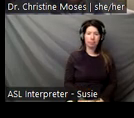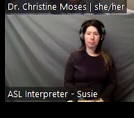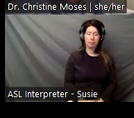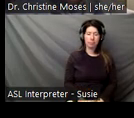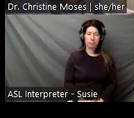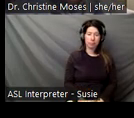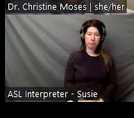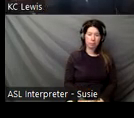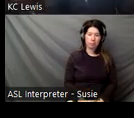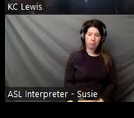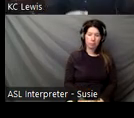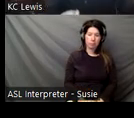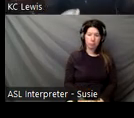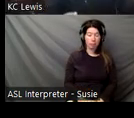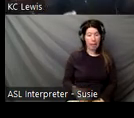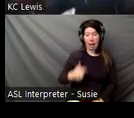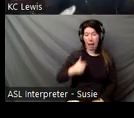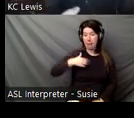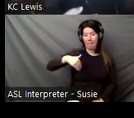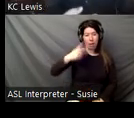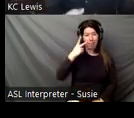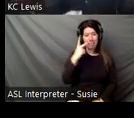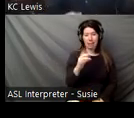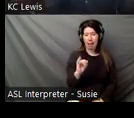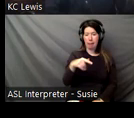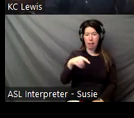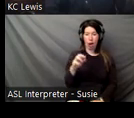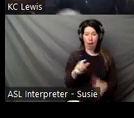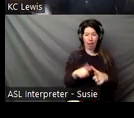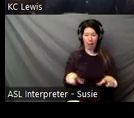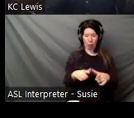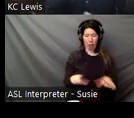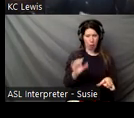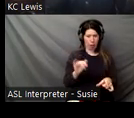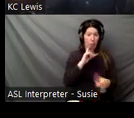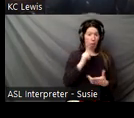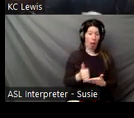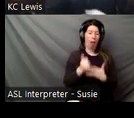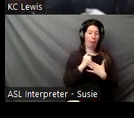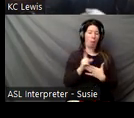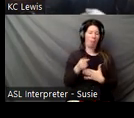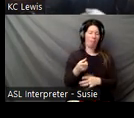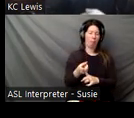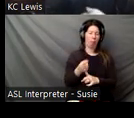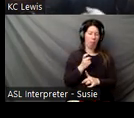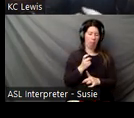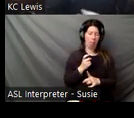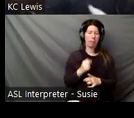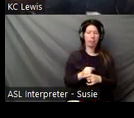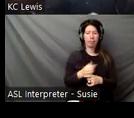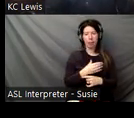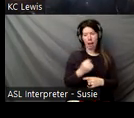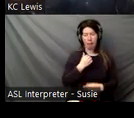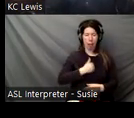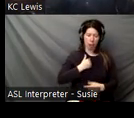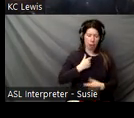So I had not seen that IPR language, which was very helpful in understanding sort of where this came from. And apologies that I'm